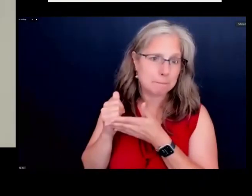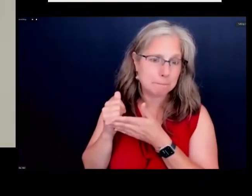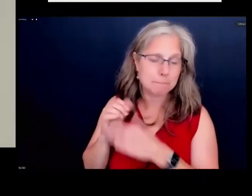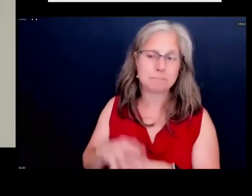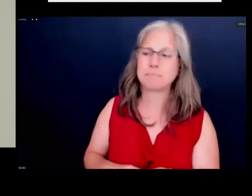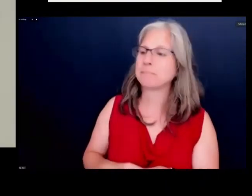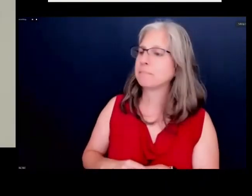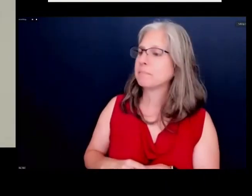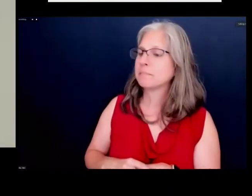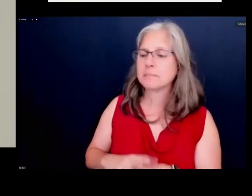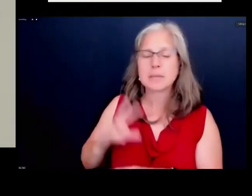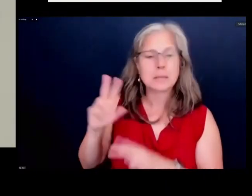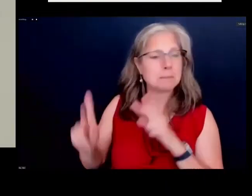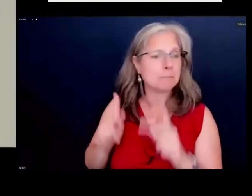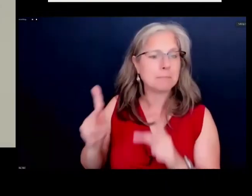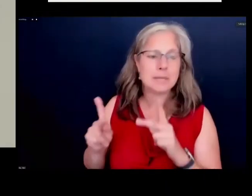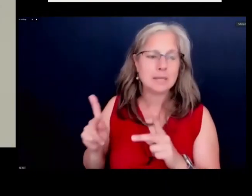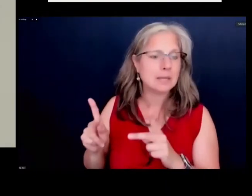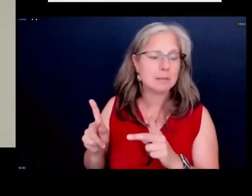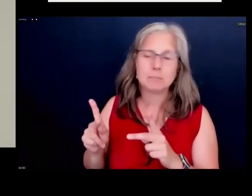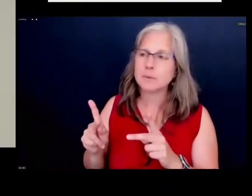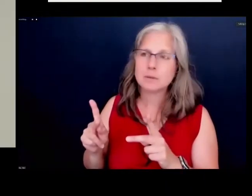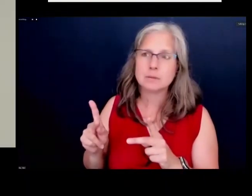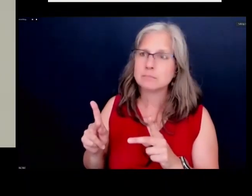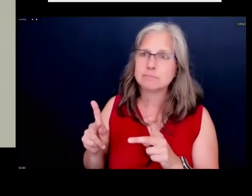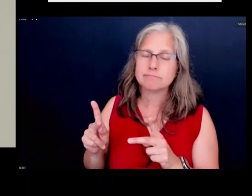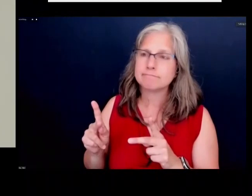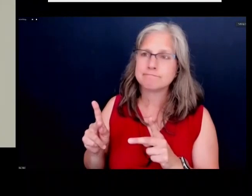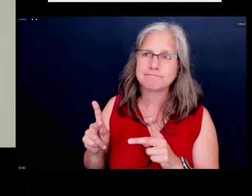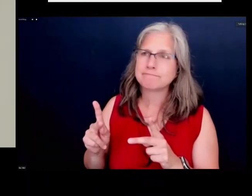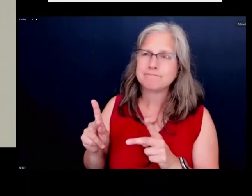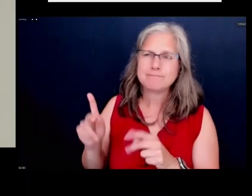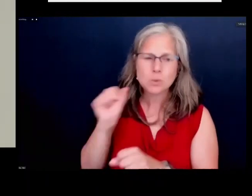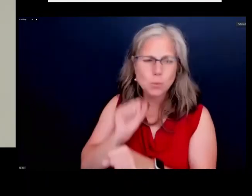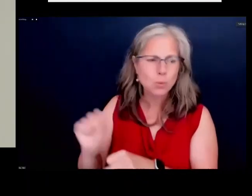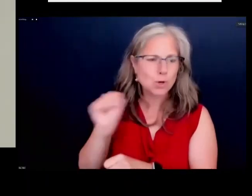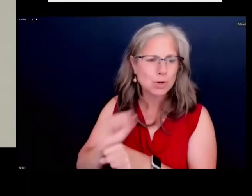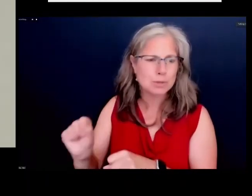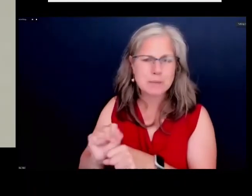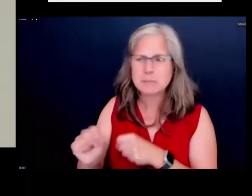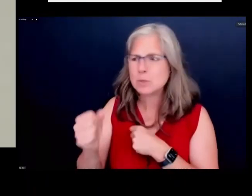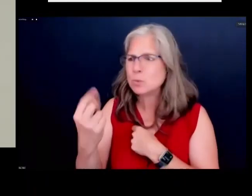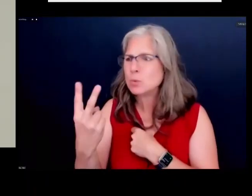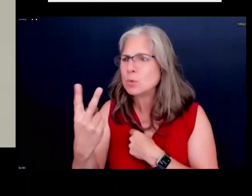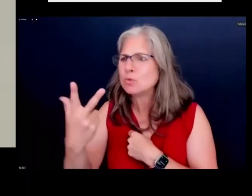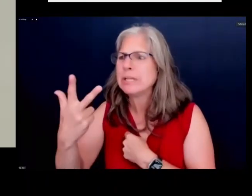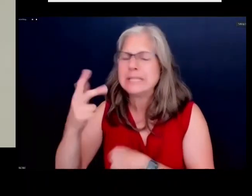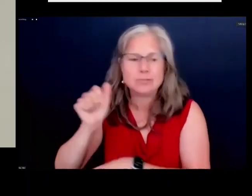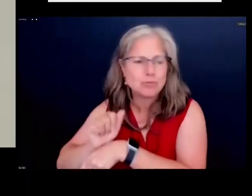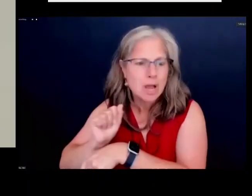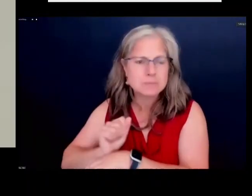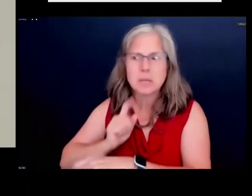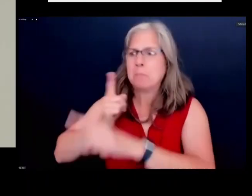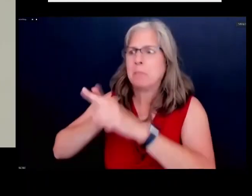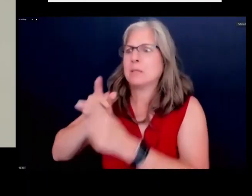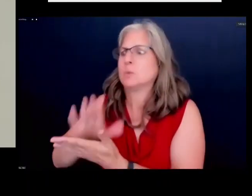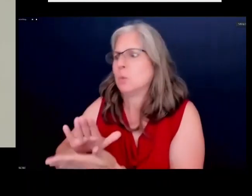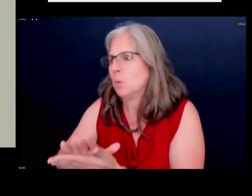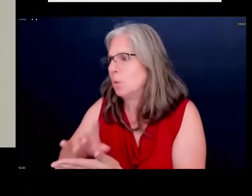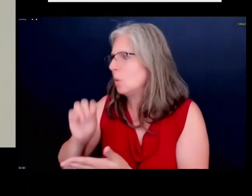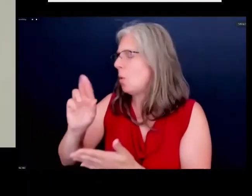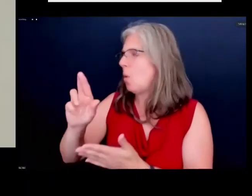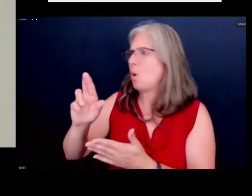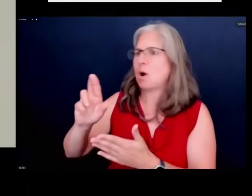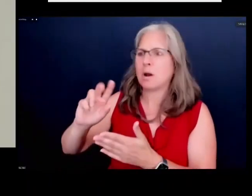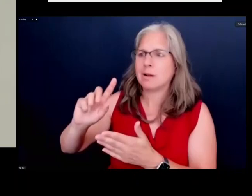help. And that is people who just work so hard. Some people work 2 or 3 jobs, and go to school,